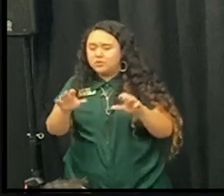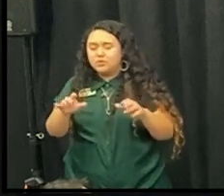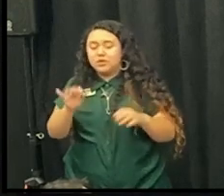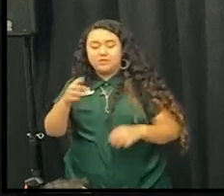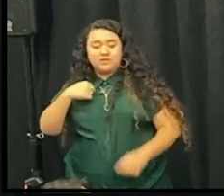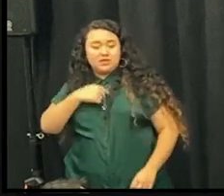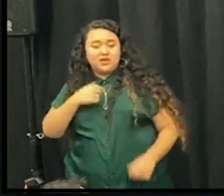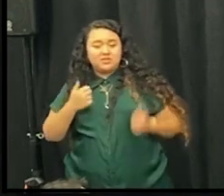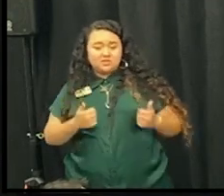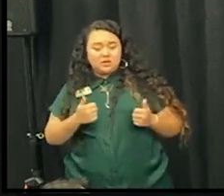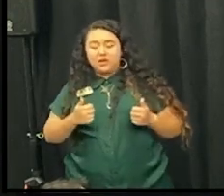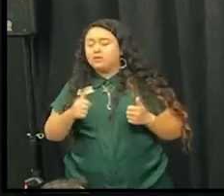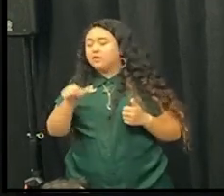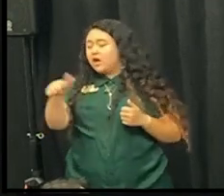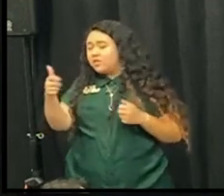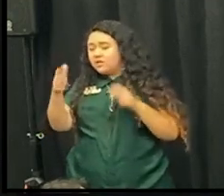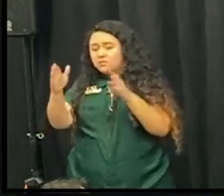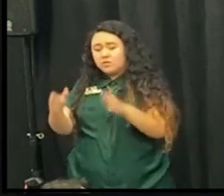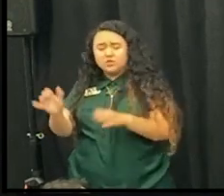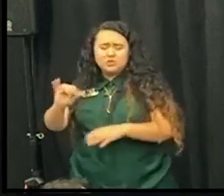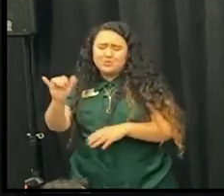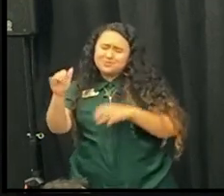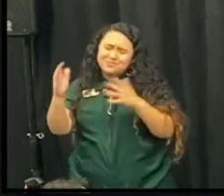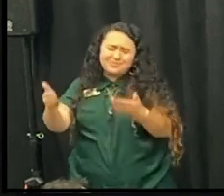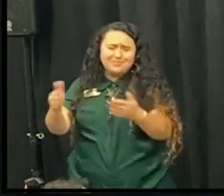us, great. If it's someone else, that is fine too. Yes.